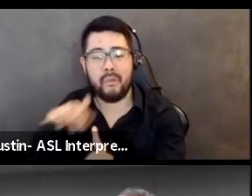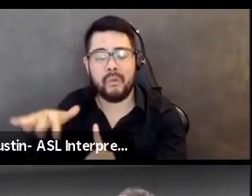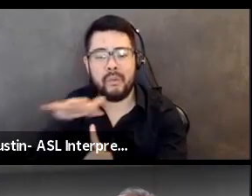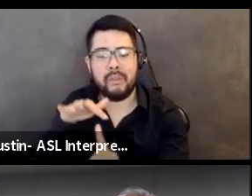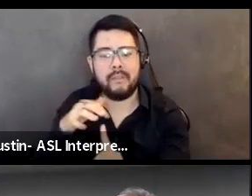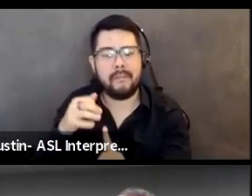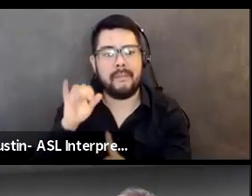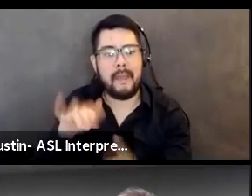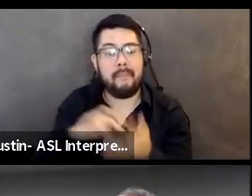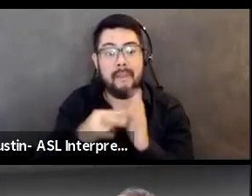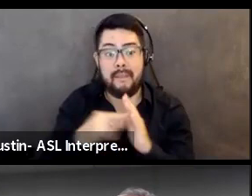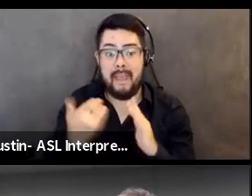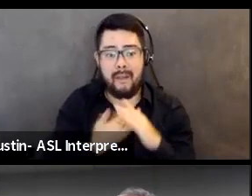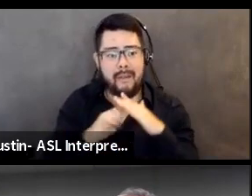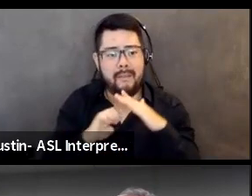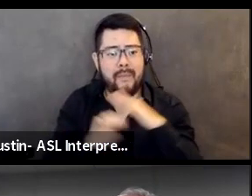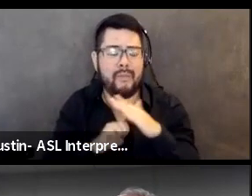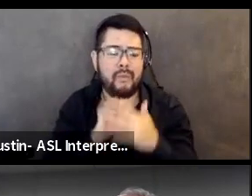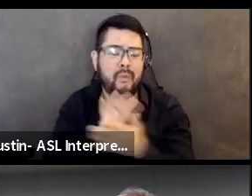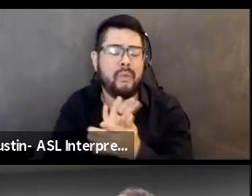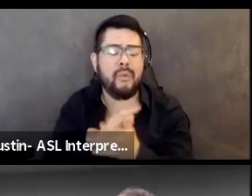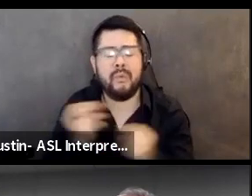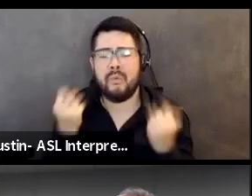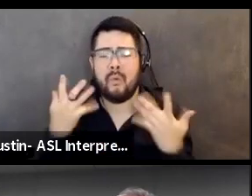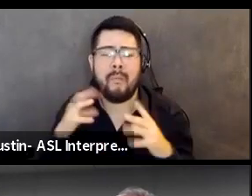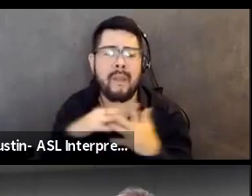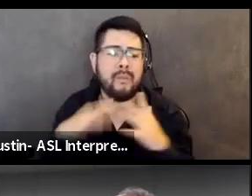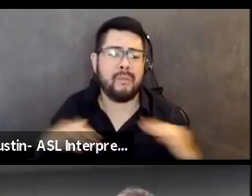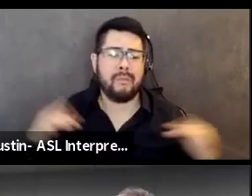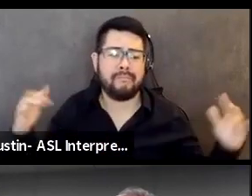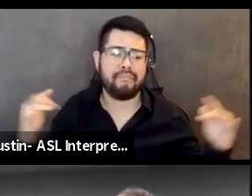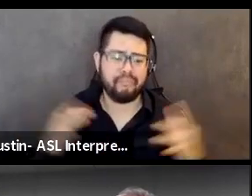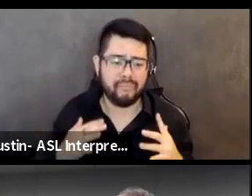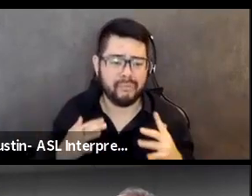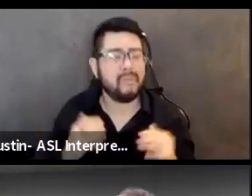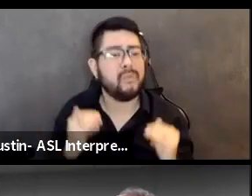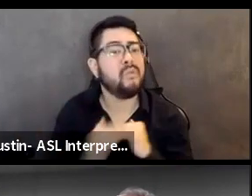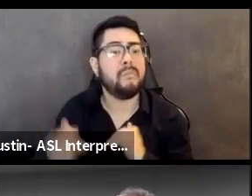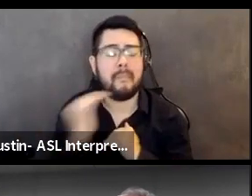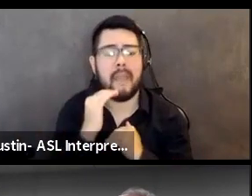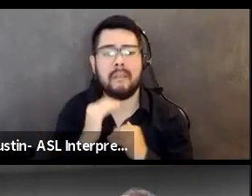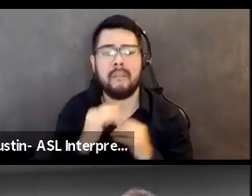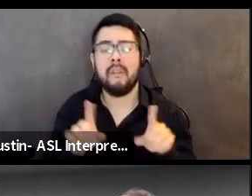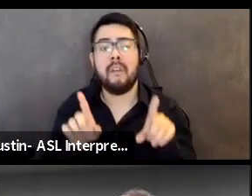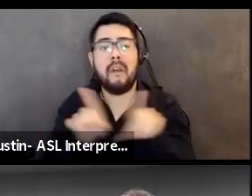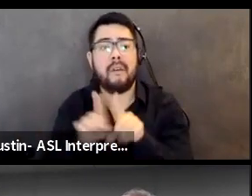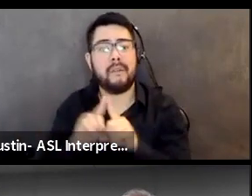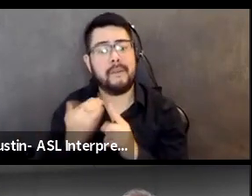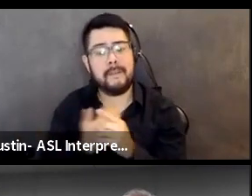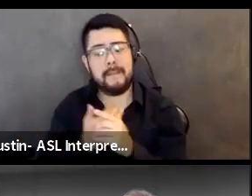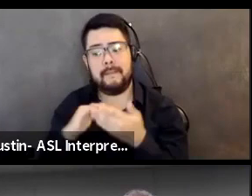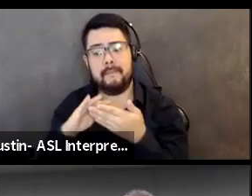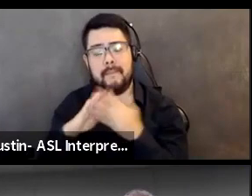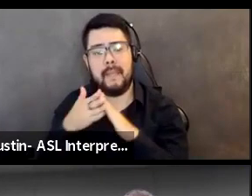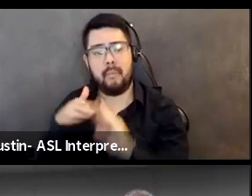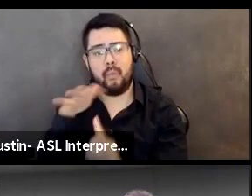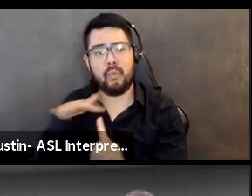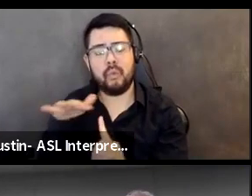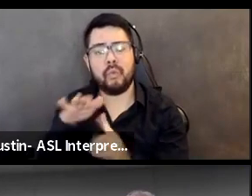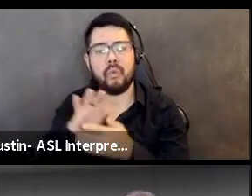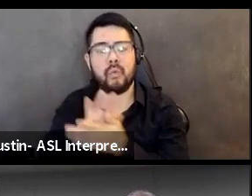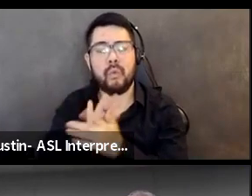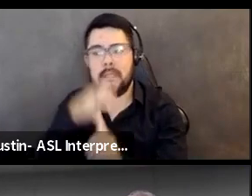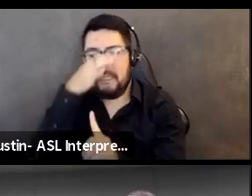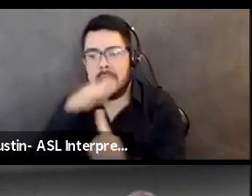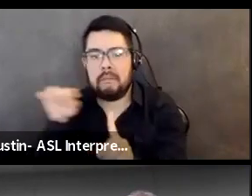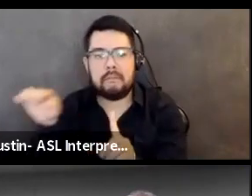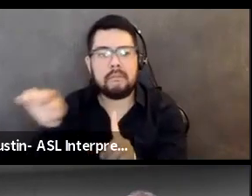is one of the most overcrowded neighborhood schools in the city along with there are some neighborhood schools nearby